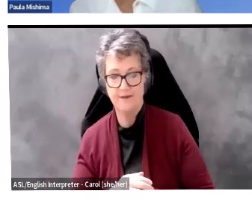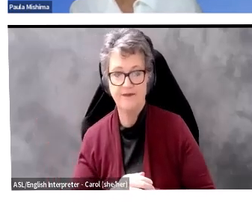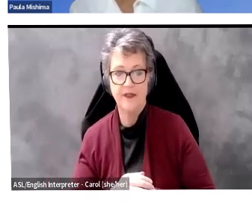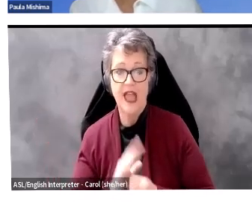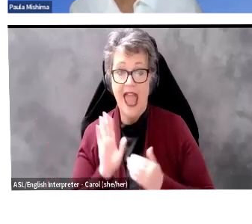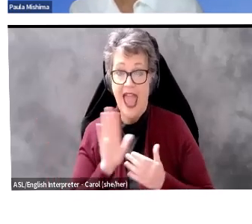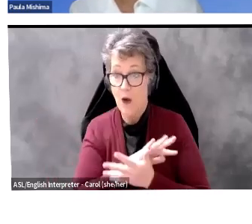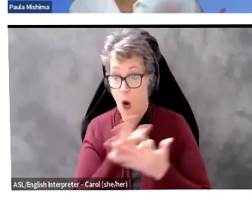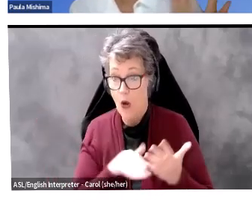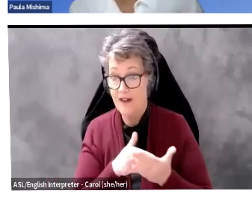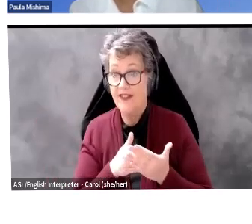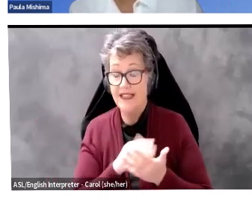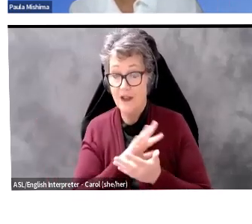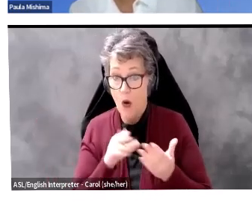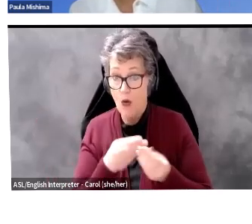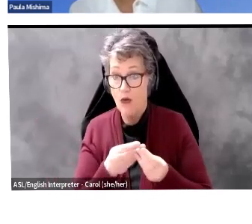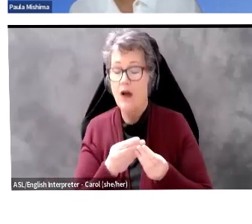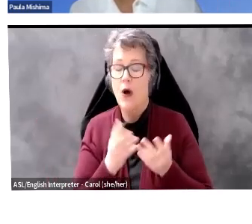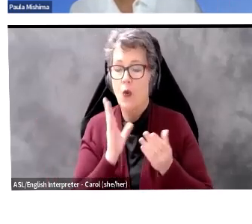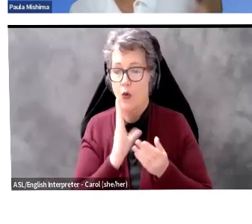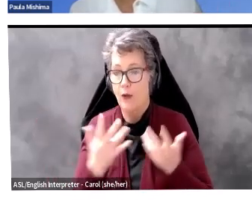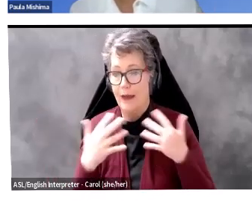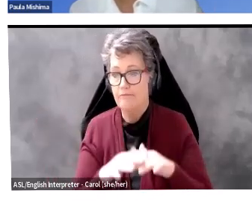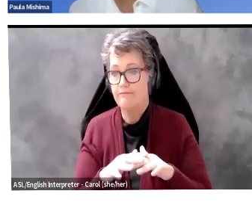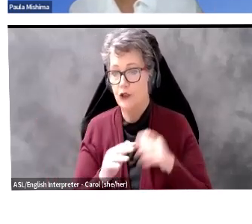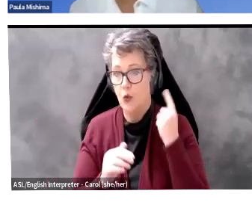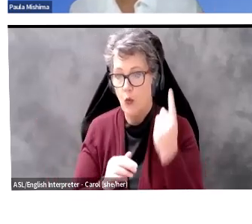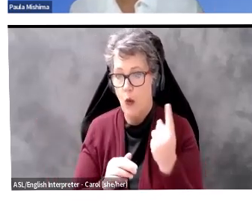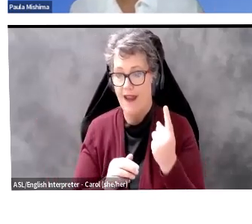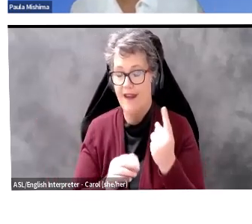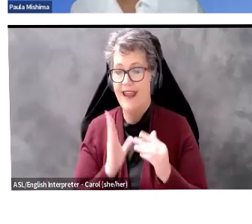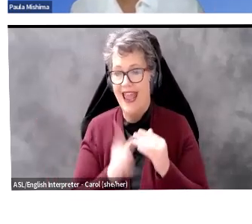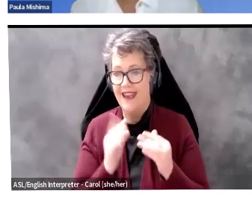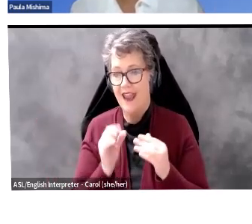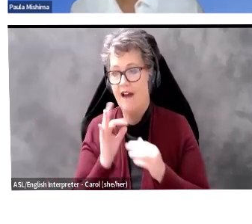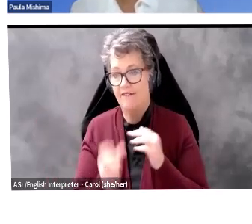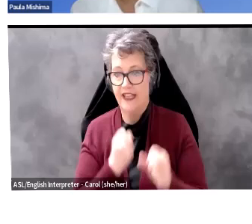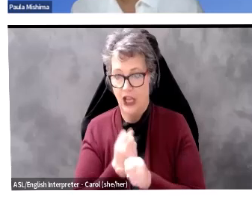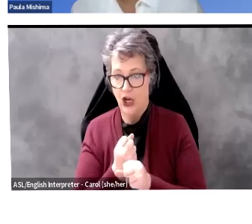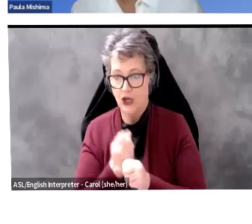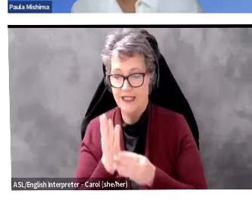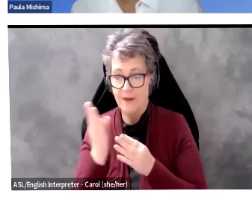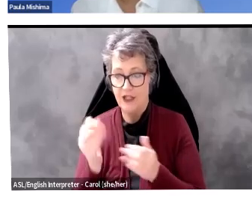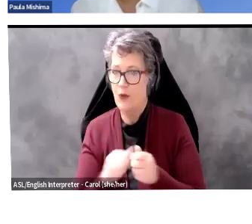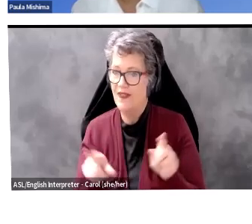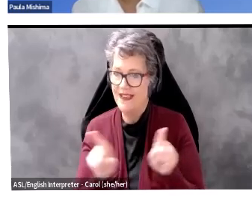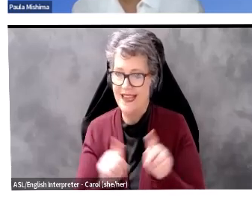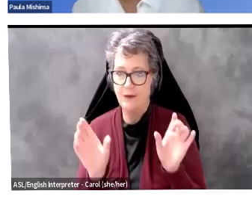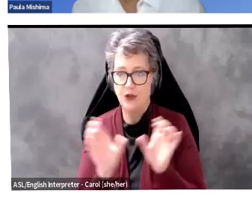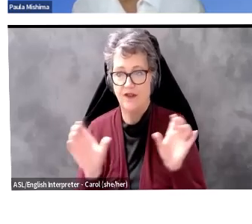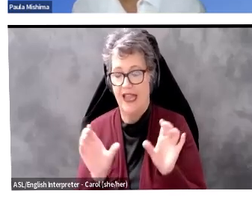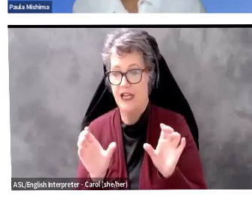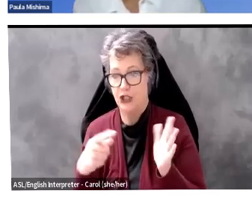all of these submissions will basically now be merged into one end of year submission with the same certification